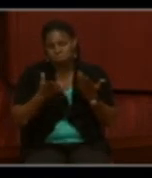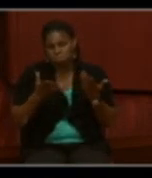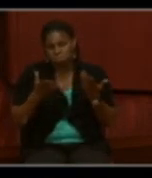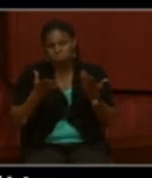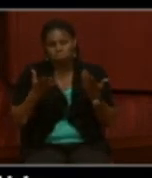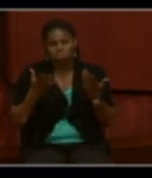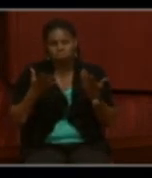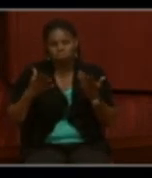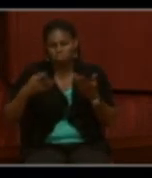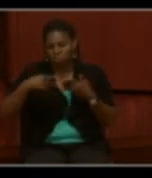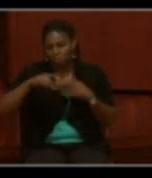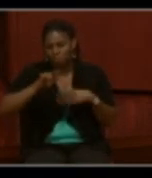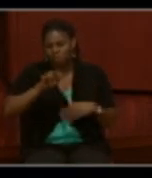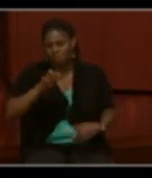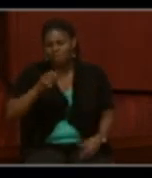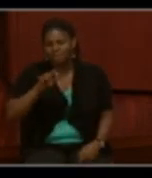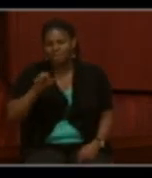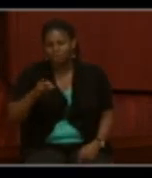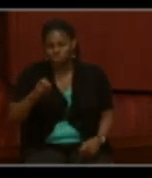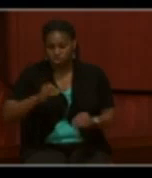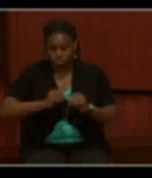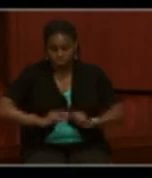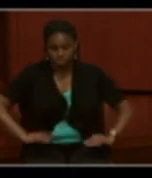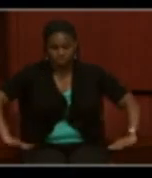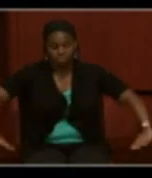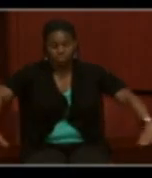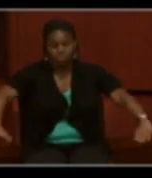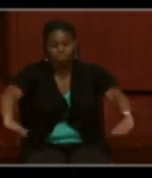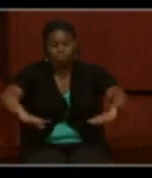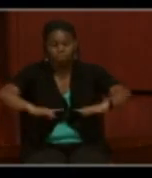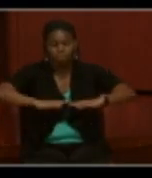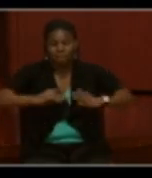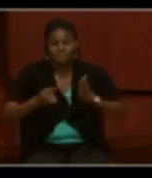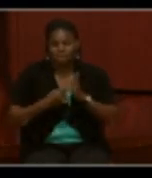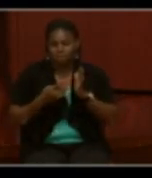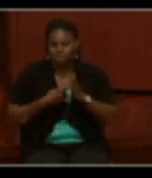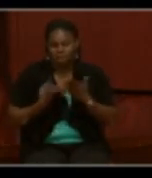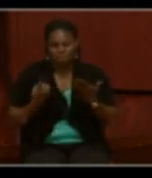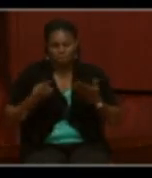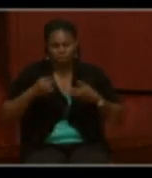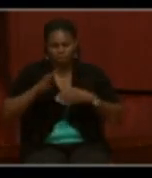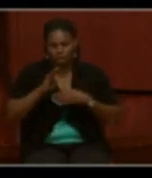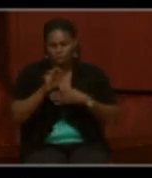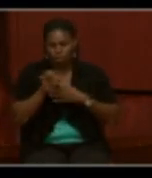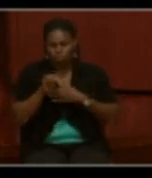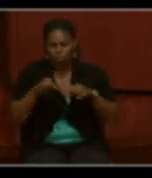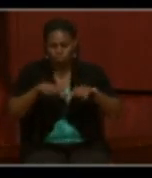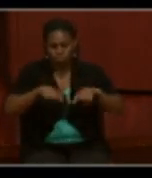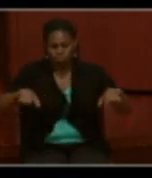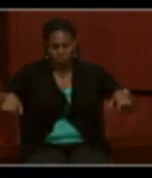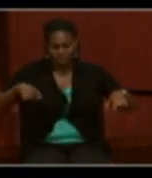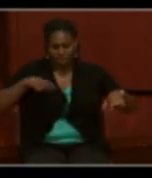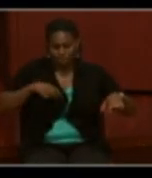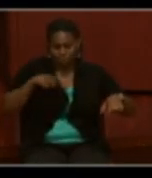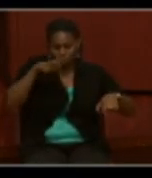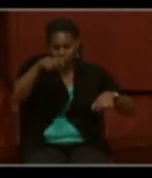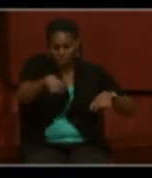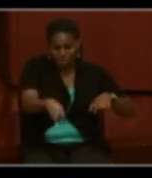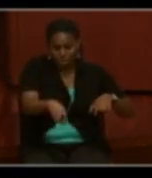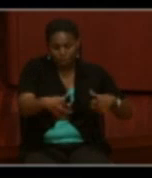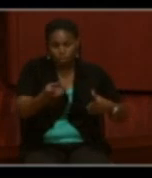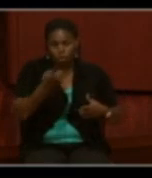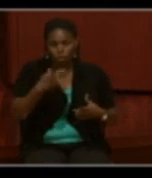ceremonies on the plantations. Sometimes that would consist of jumping the broom. Sometimes they would have clergymen who